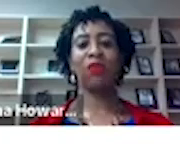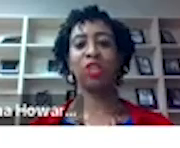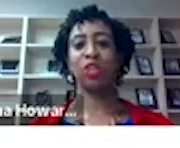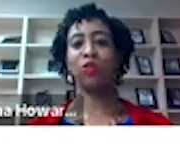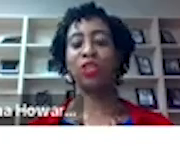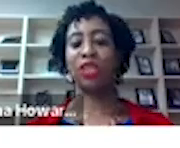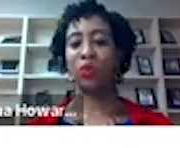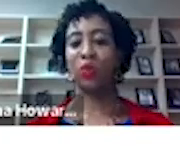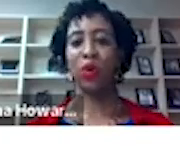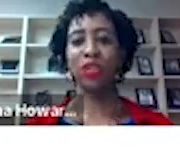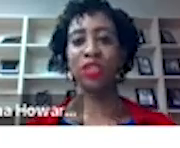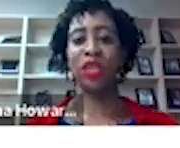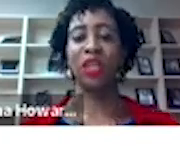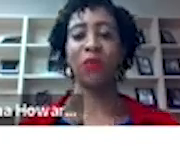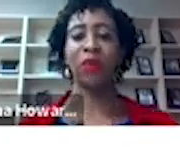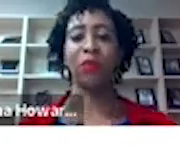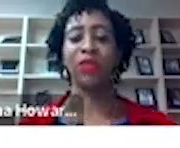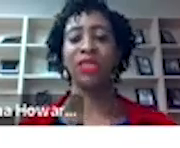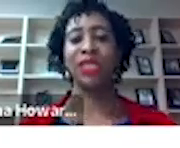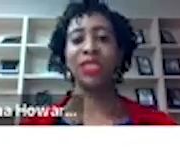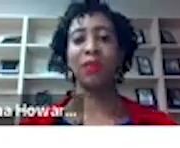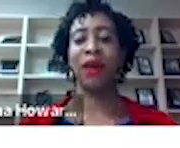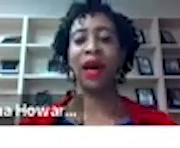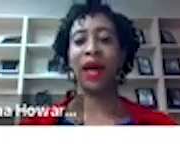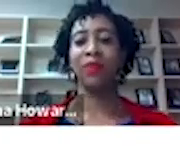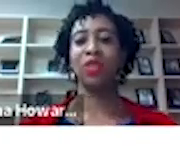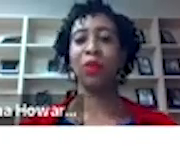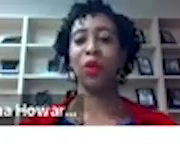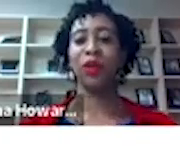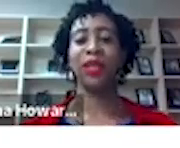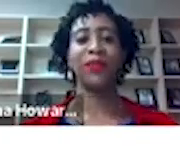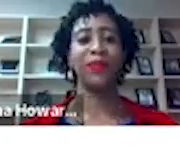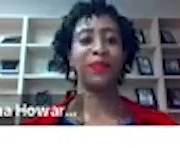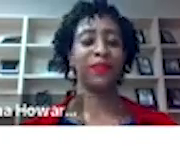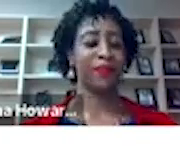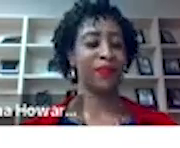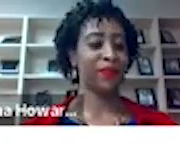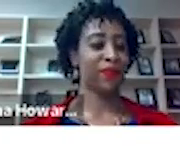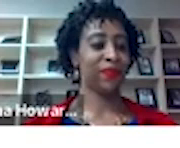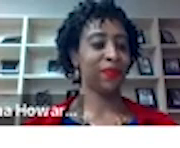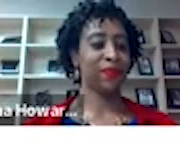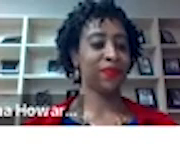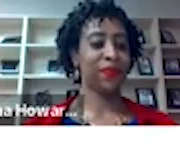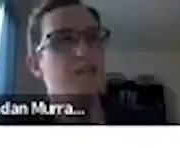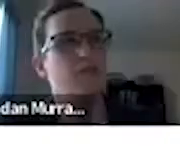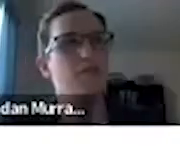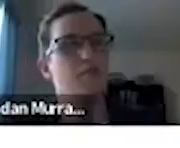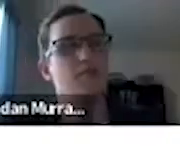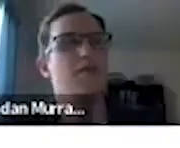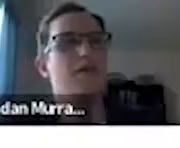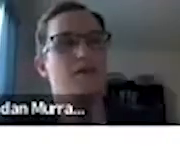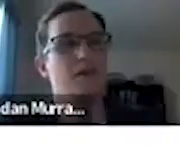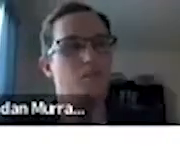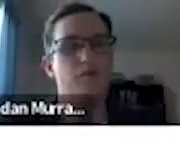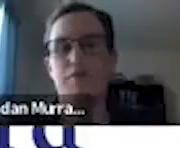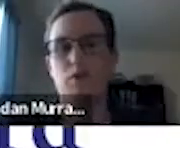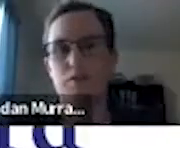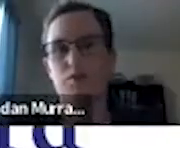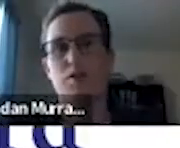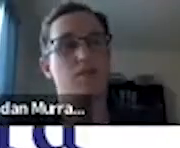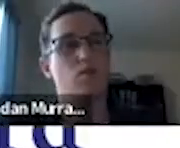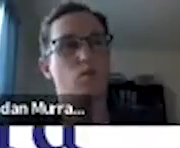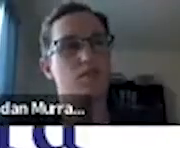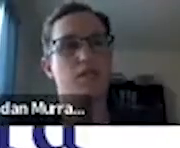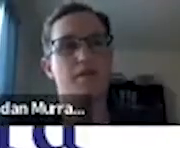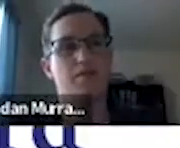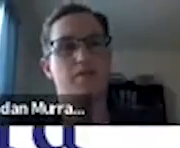Next, we will have our Social Studies Awards that will be presented by Mr. Murray. Hi everyone, thanks for having me. We have a